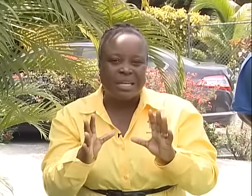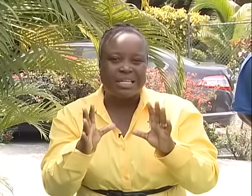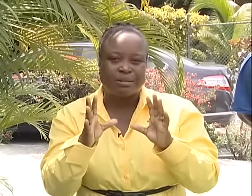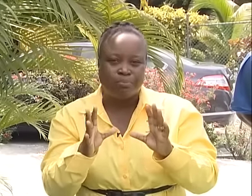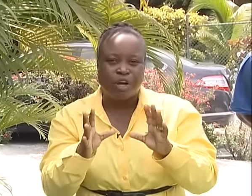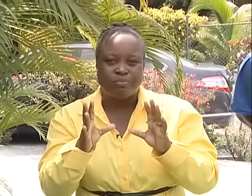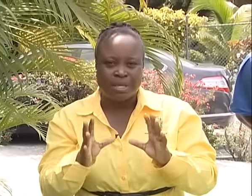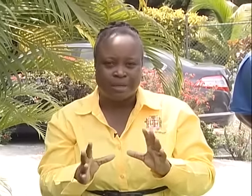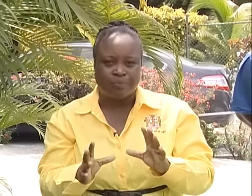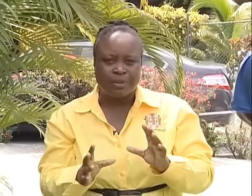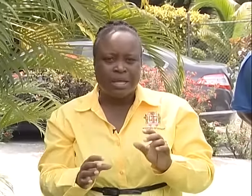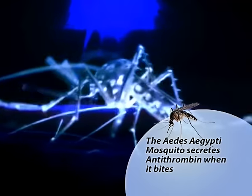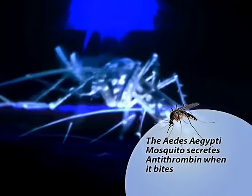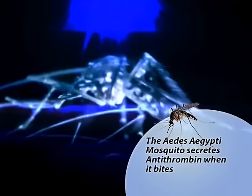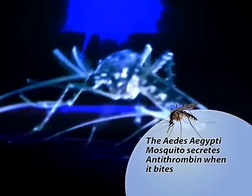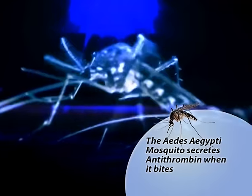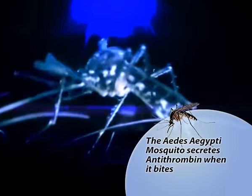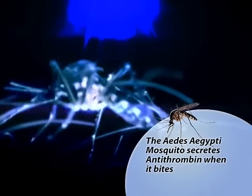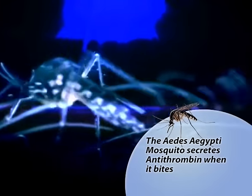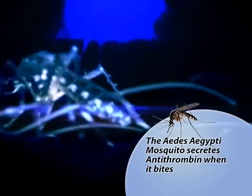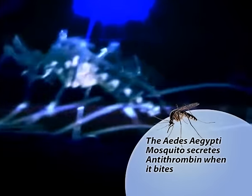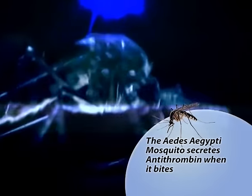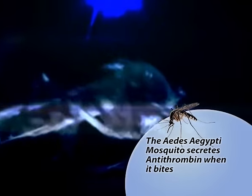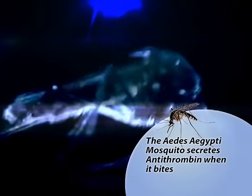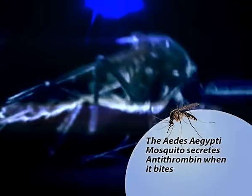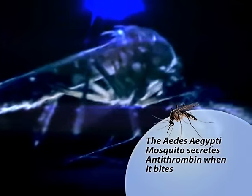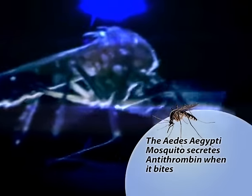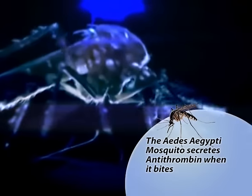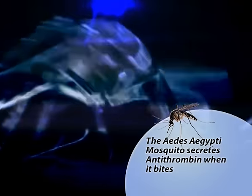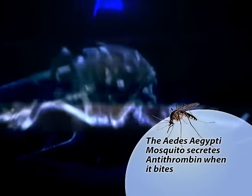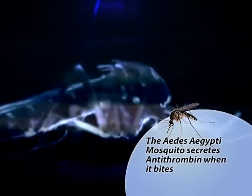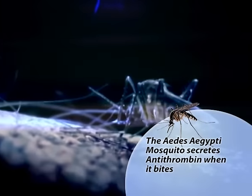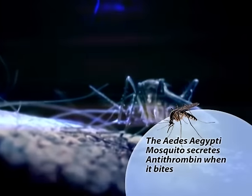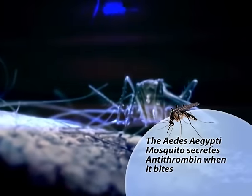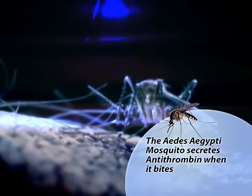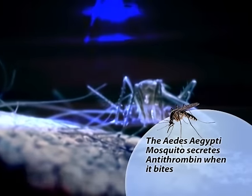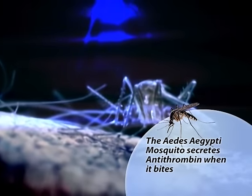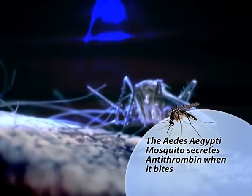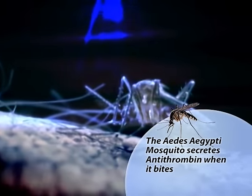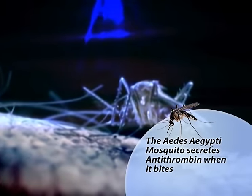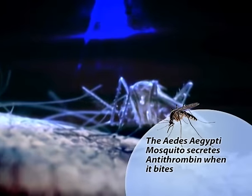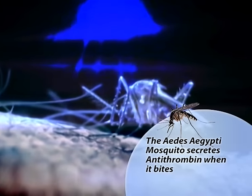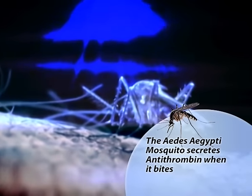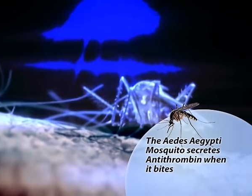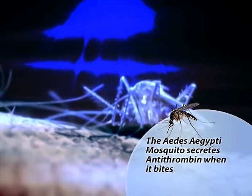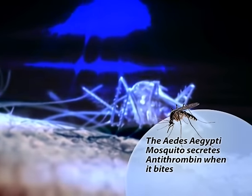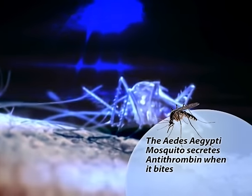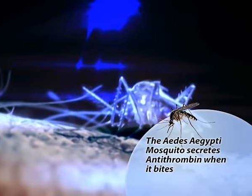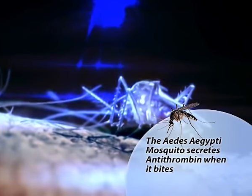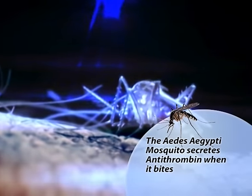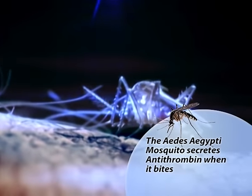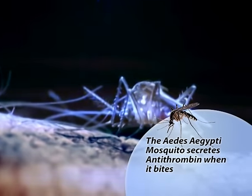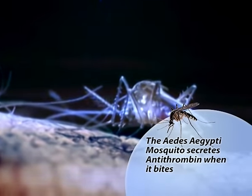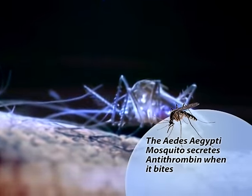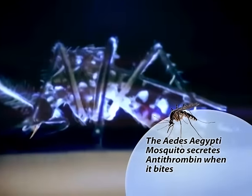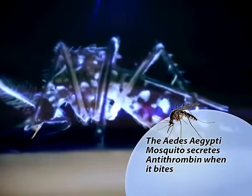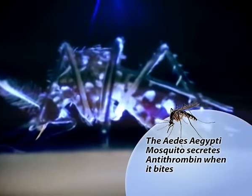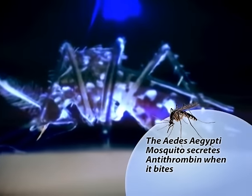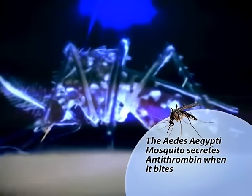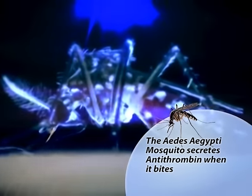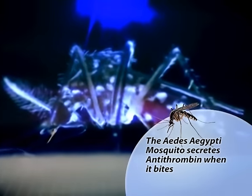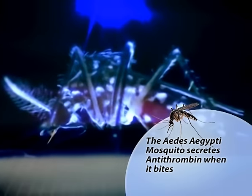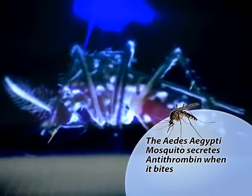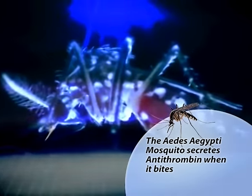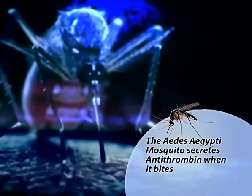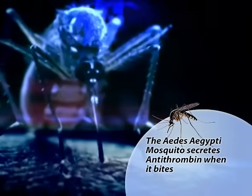her complete blood meal. Each time she feeds, she secretes that substance. And in the secretion of the